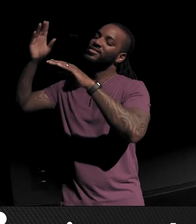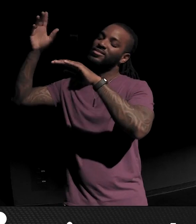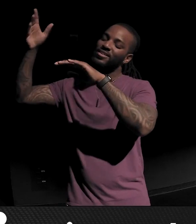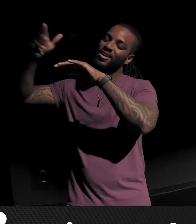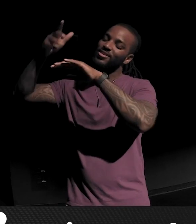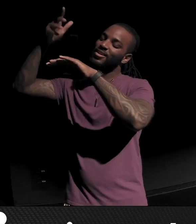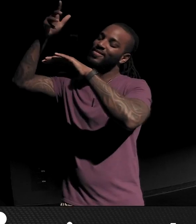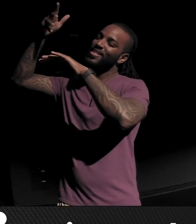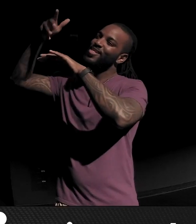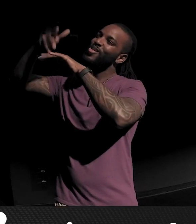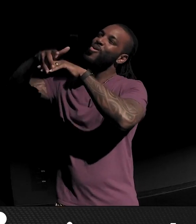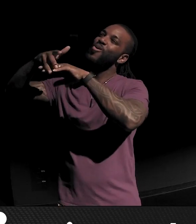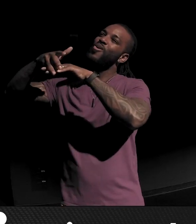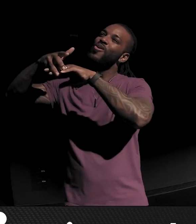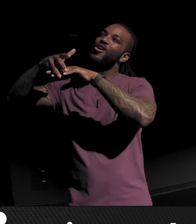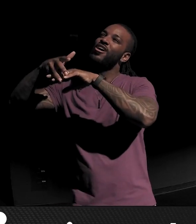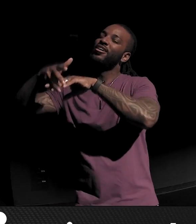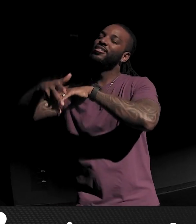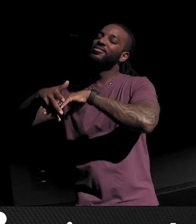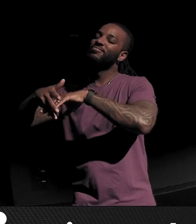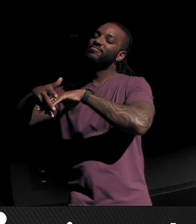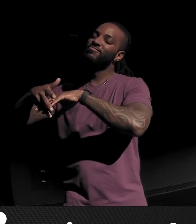the house of the Lord.